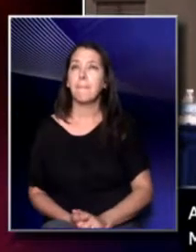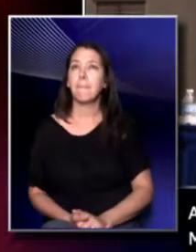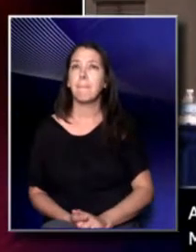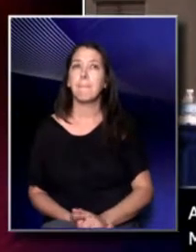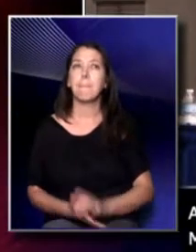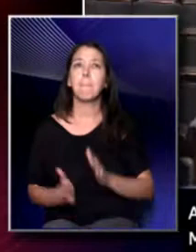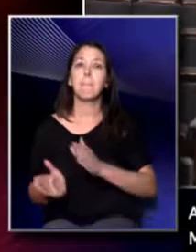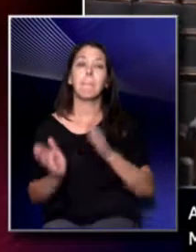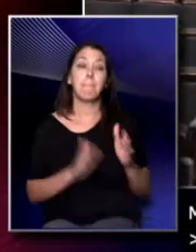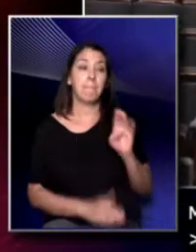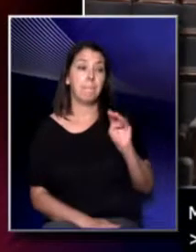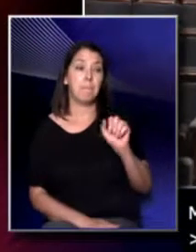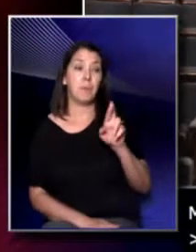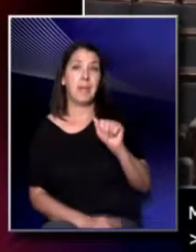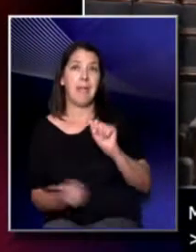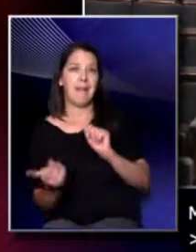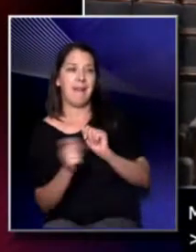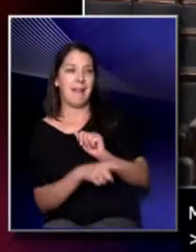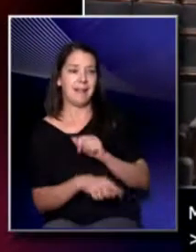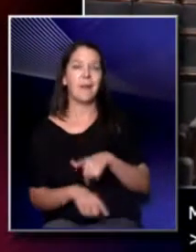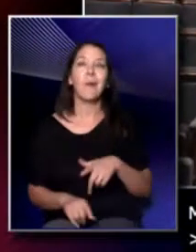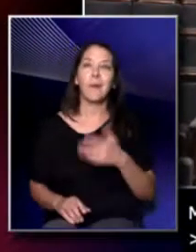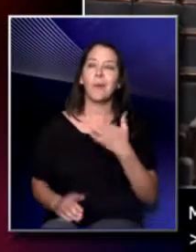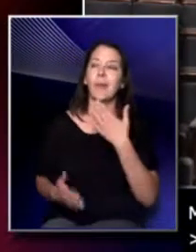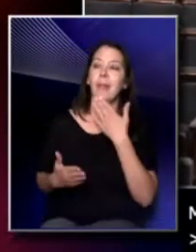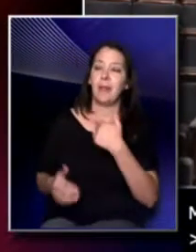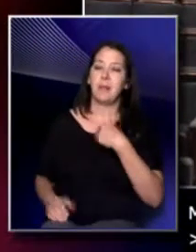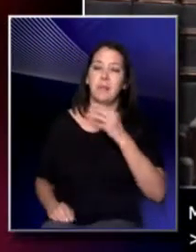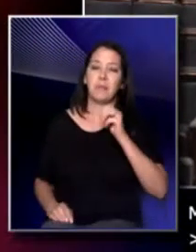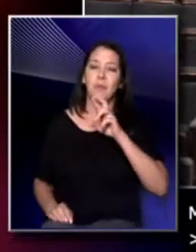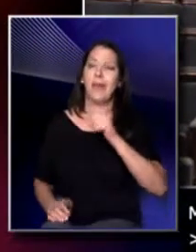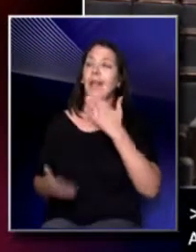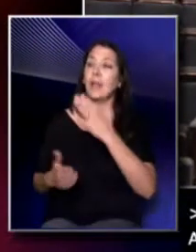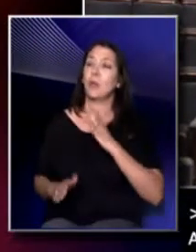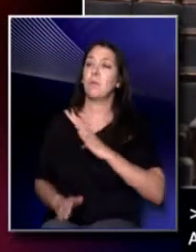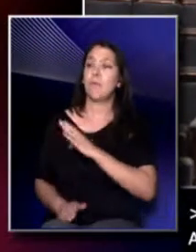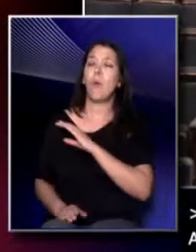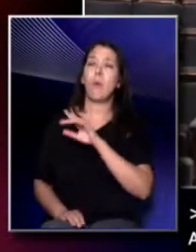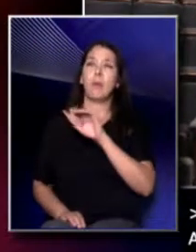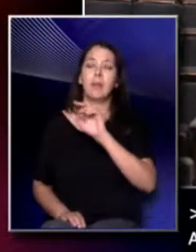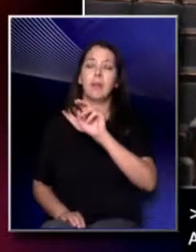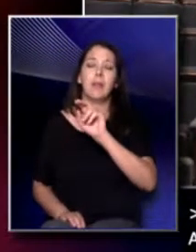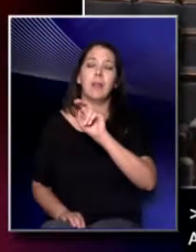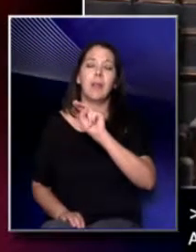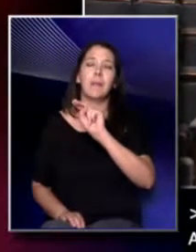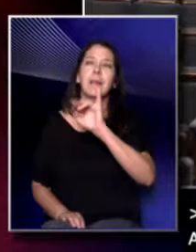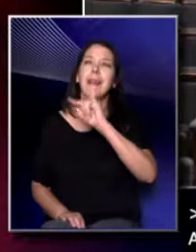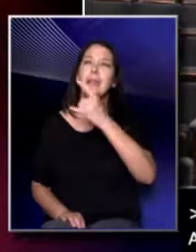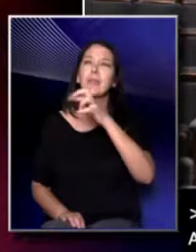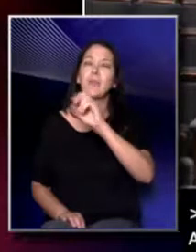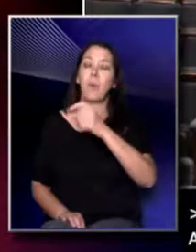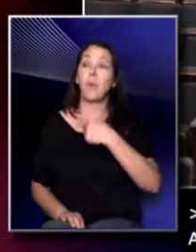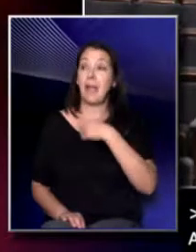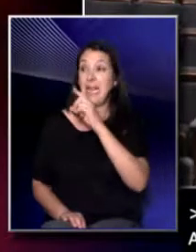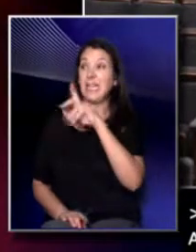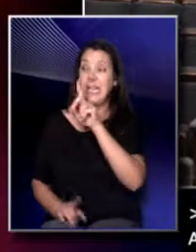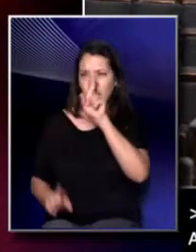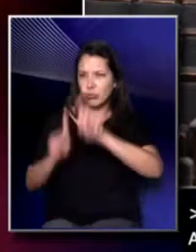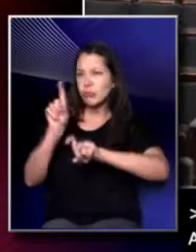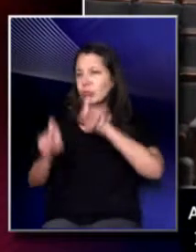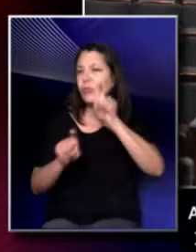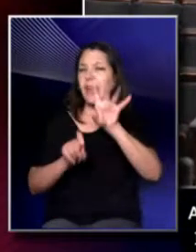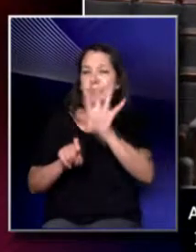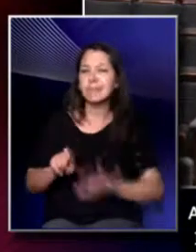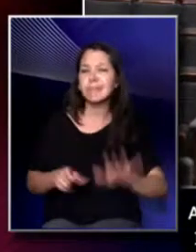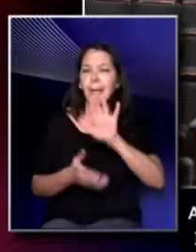Yes, this is Maria Murphy. Thank you, Board Member Nigro. I actually did do a survey of other Midwest and Western